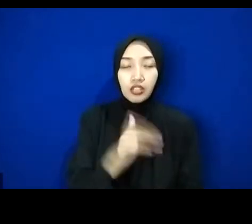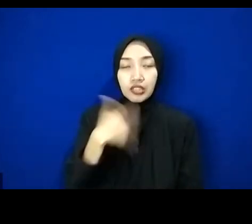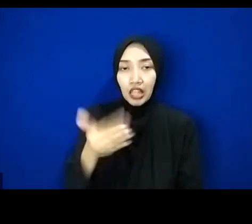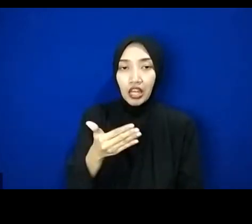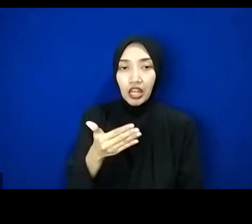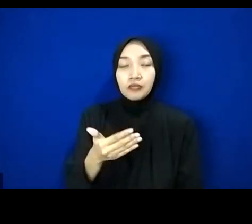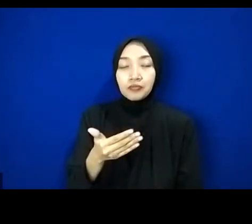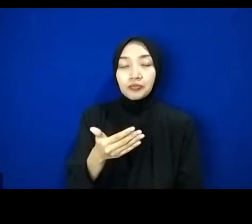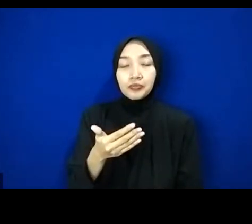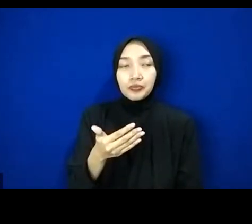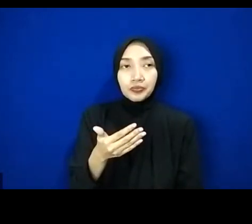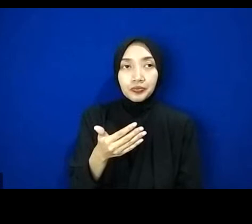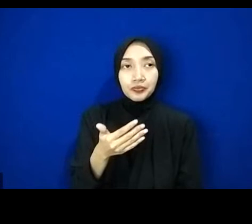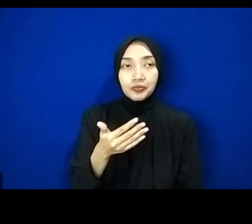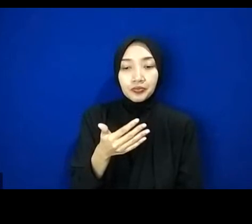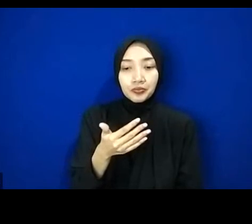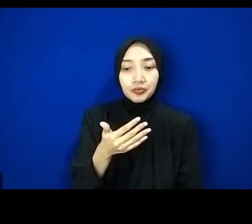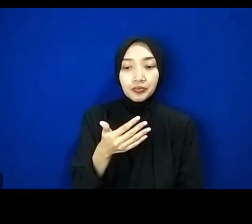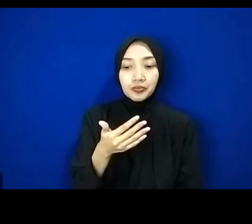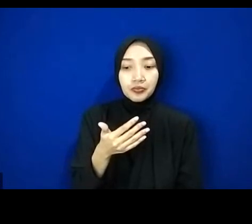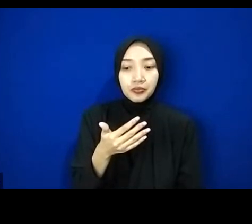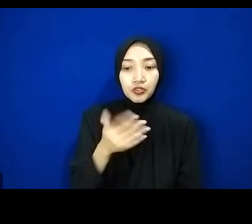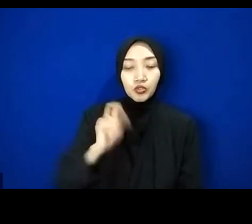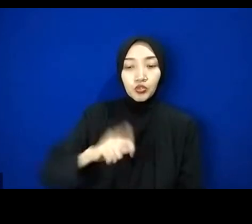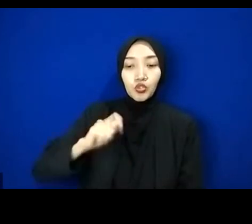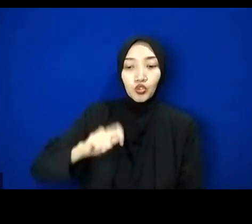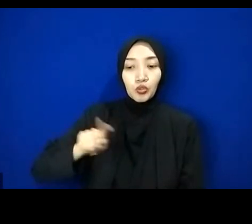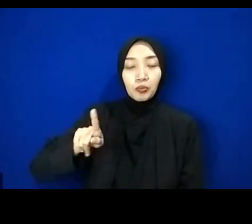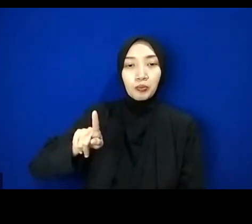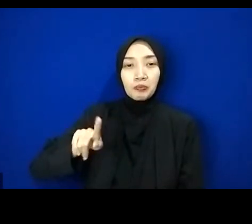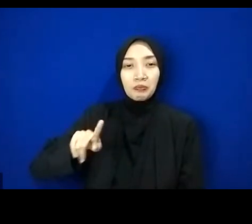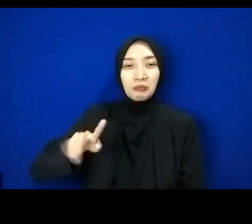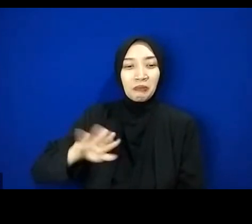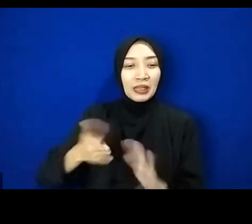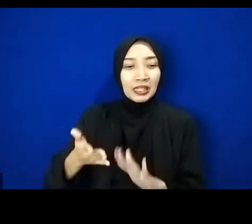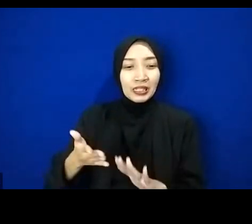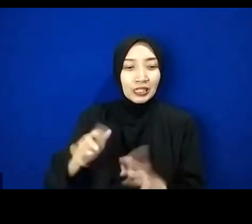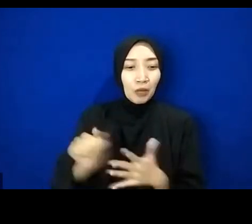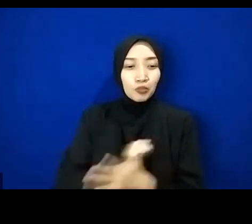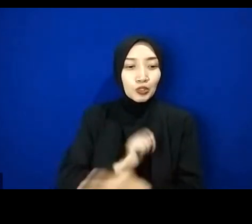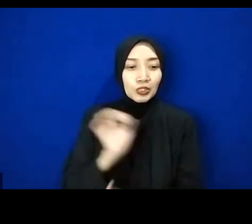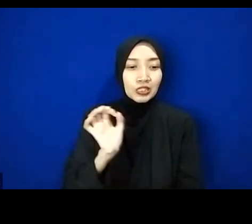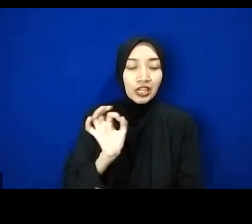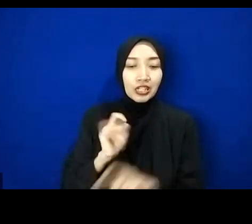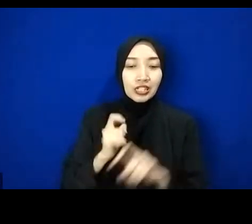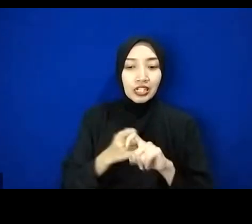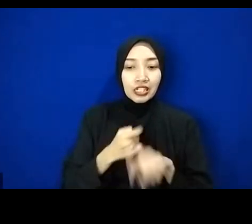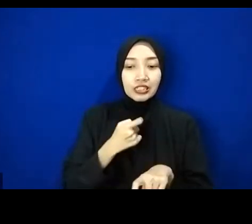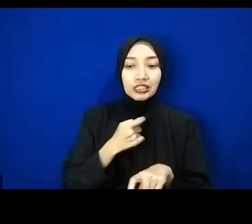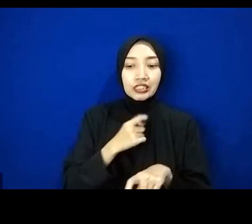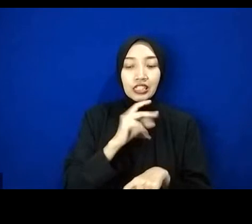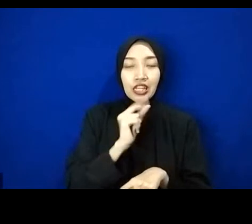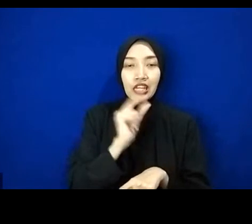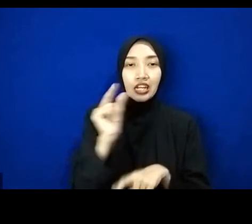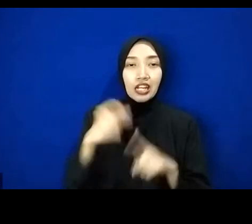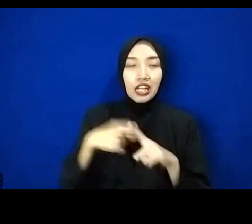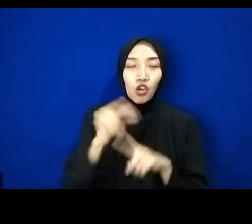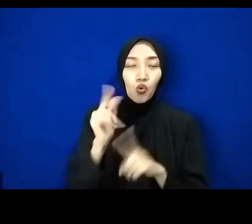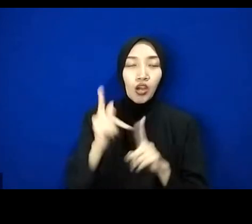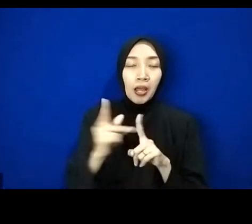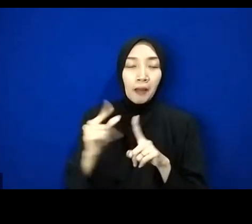So, of course, this is quite disappointing from the human rights point of view. For example, a few days ago when I